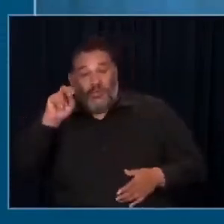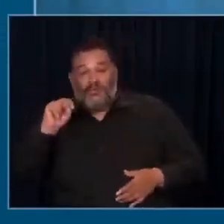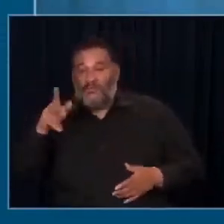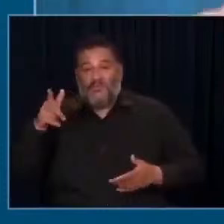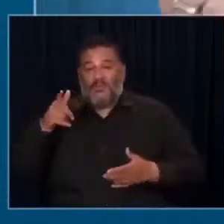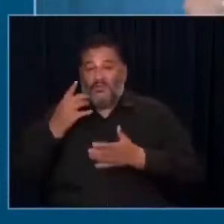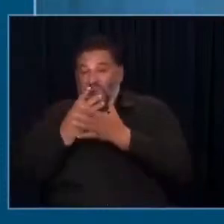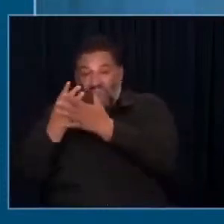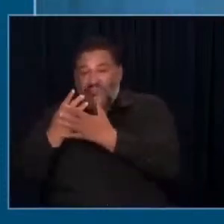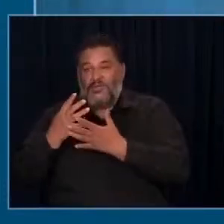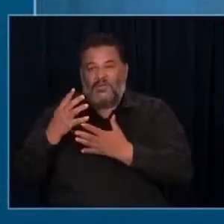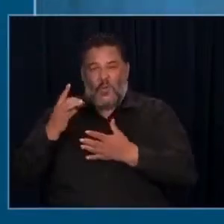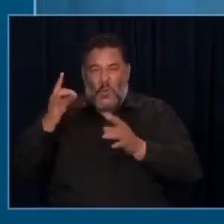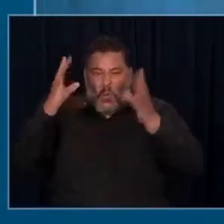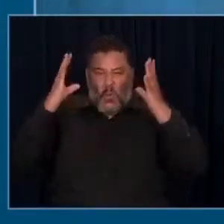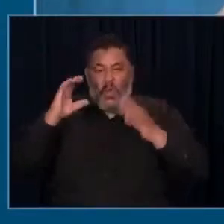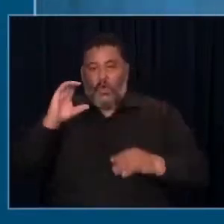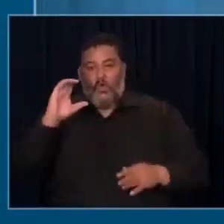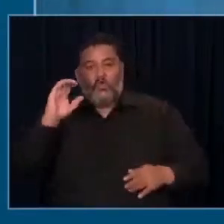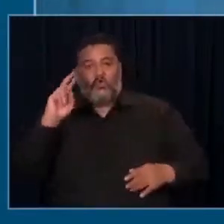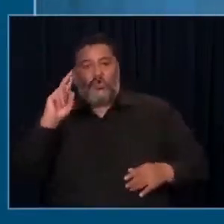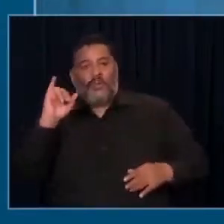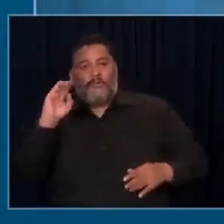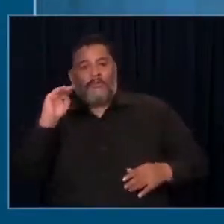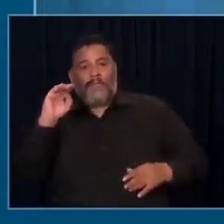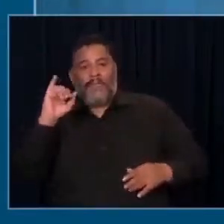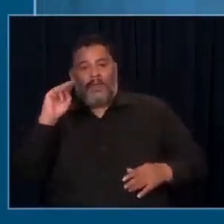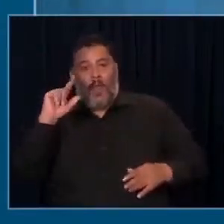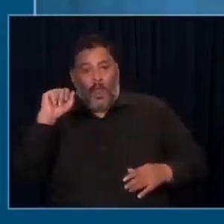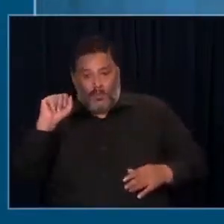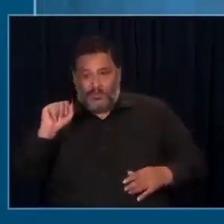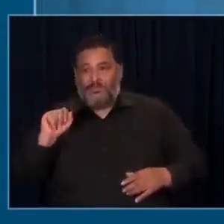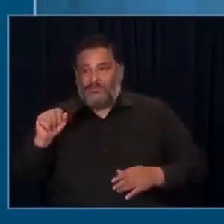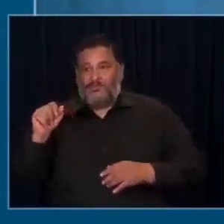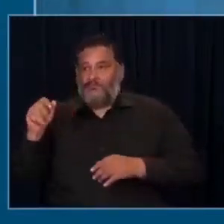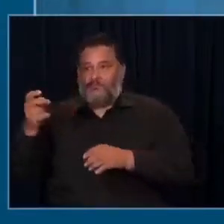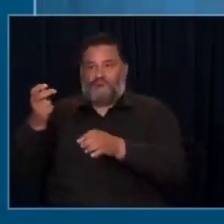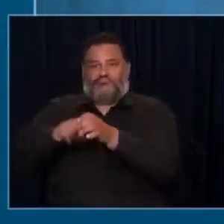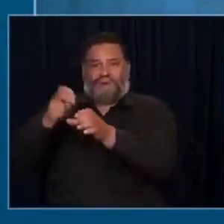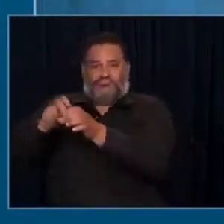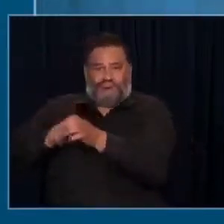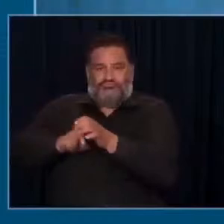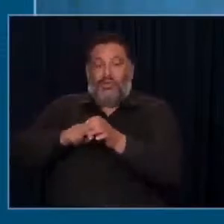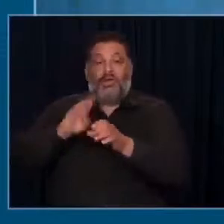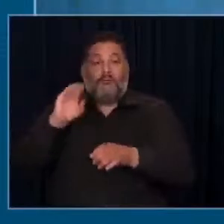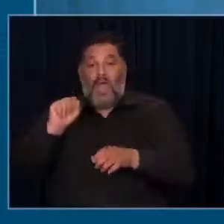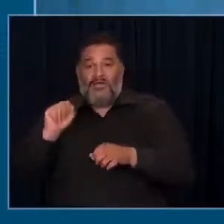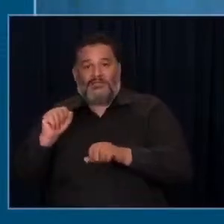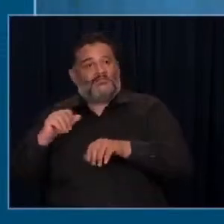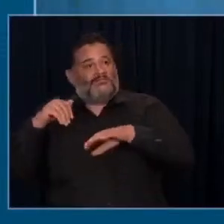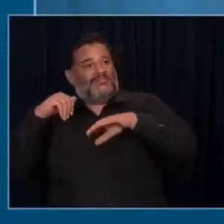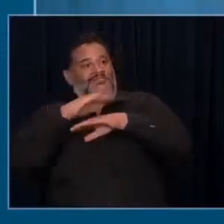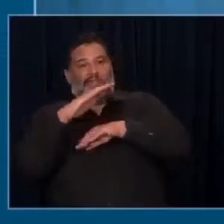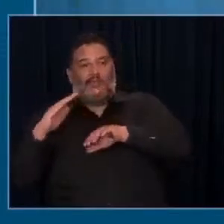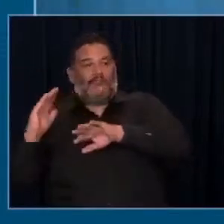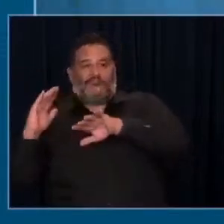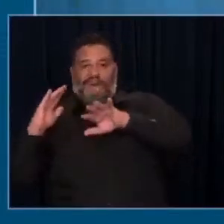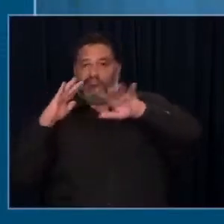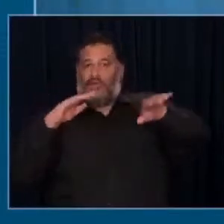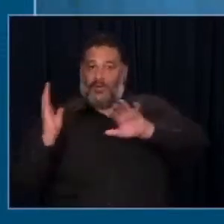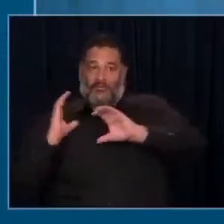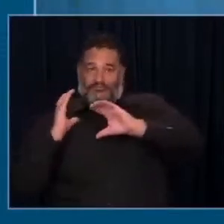hardened criminals, put them on a bus and sent them here and dumped them off. And we've also had